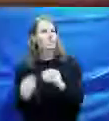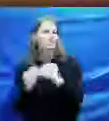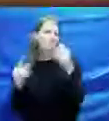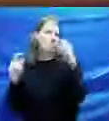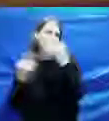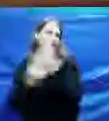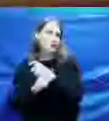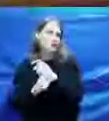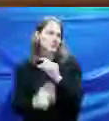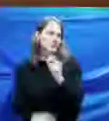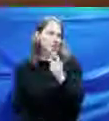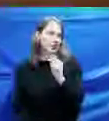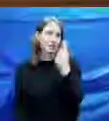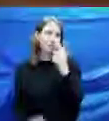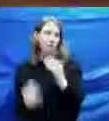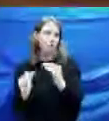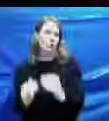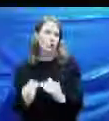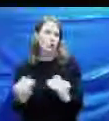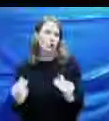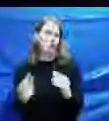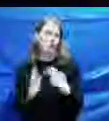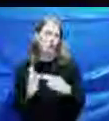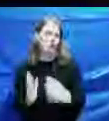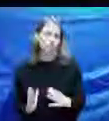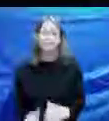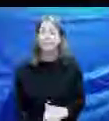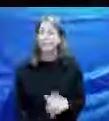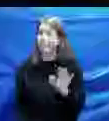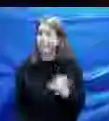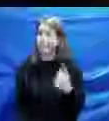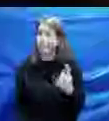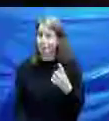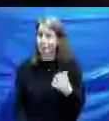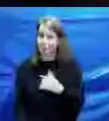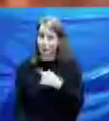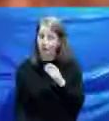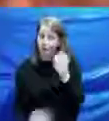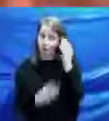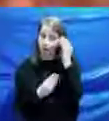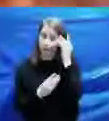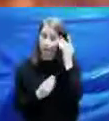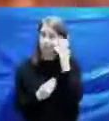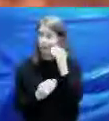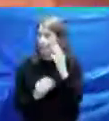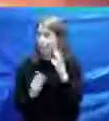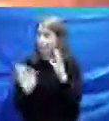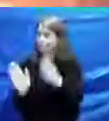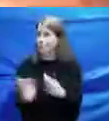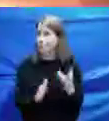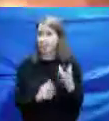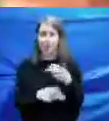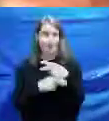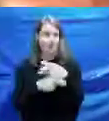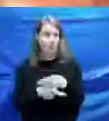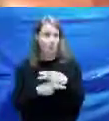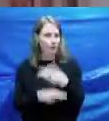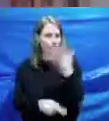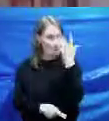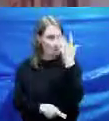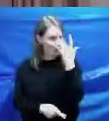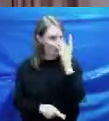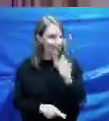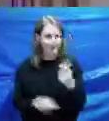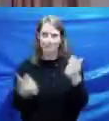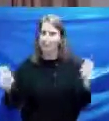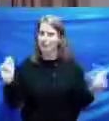we're really going to need to think about and plan very carefully in, because it is quite a shift in expectation for literacy. So